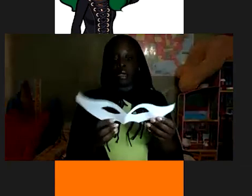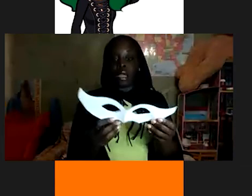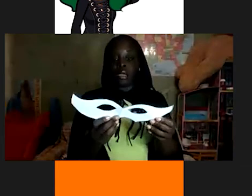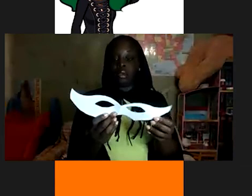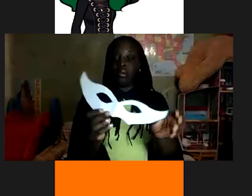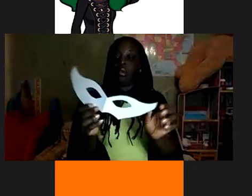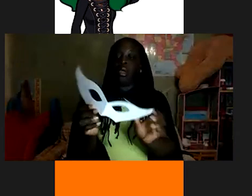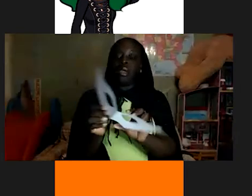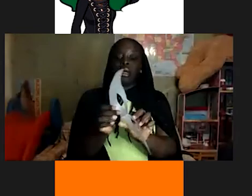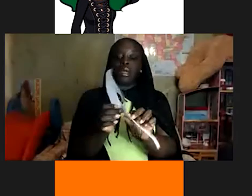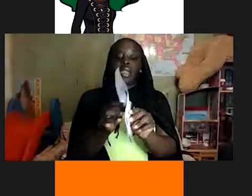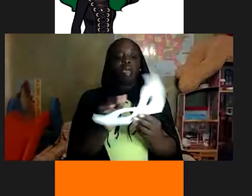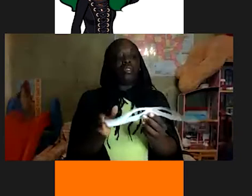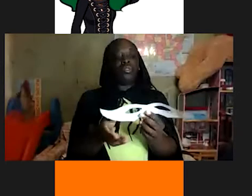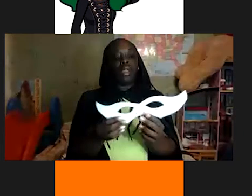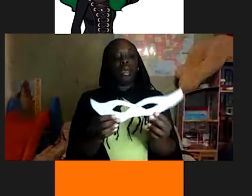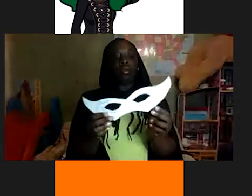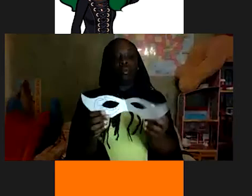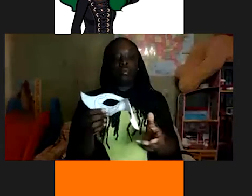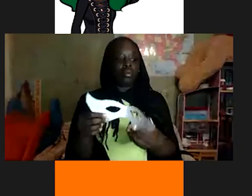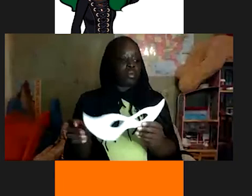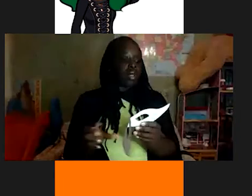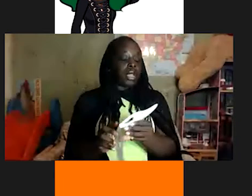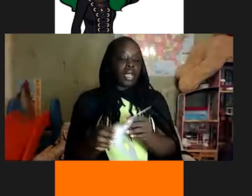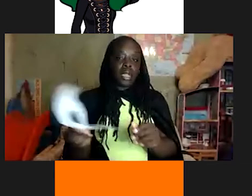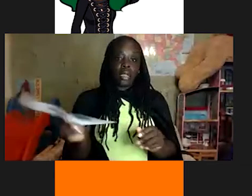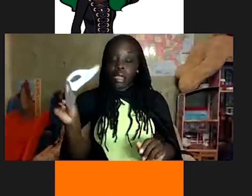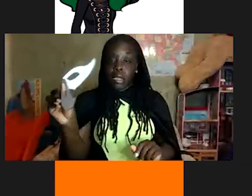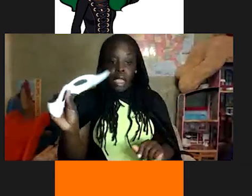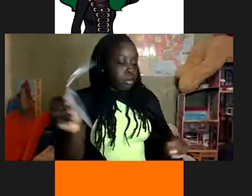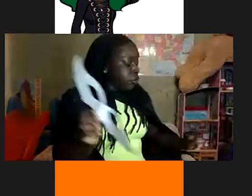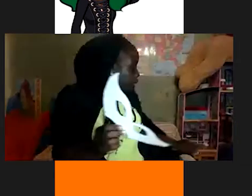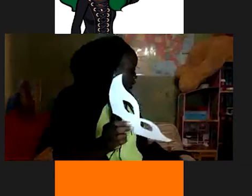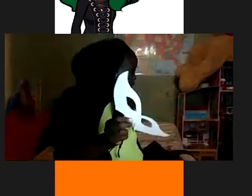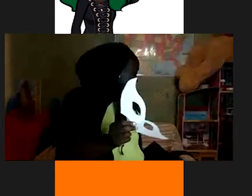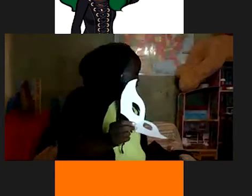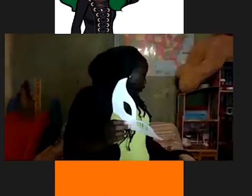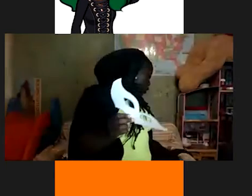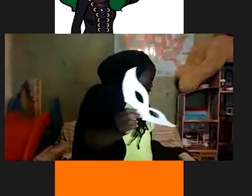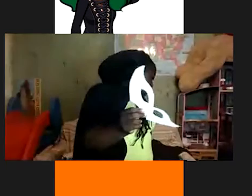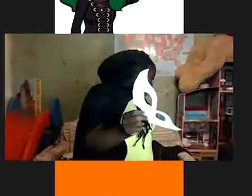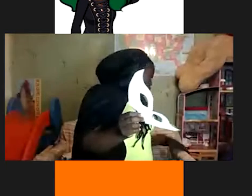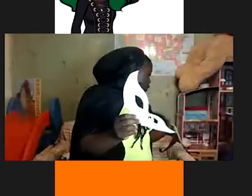template done, all that I have to do now is cut out